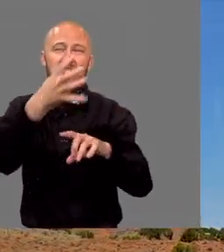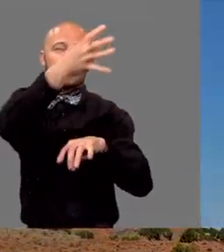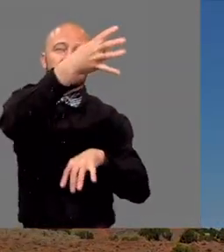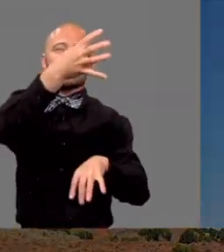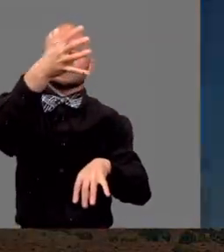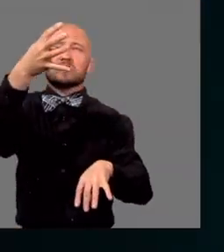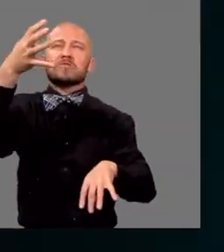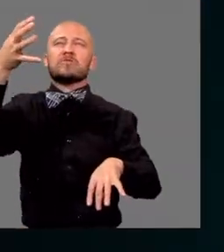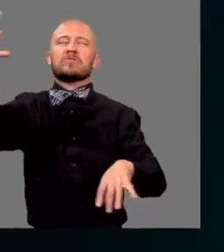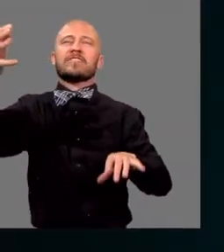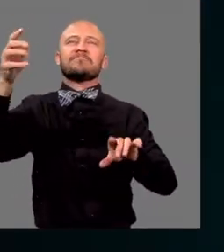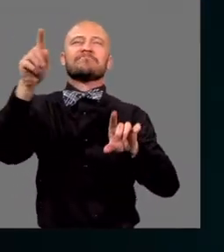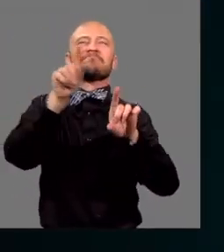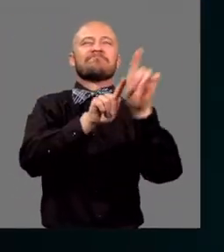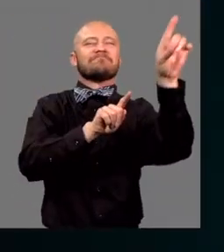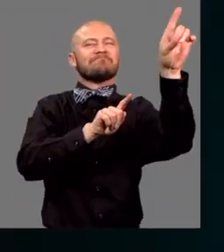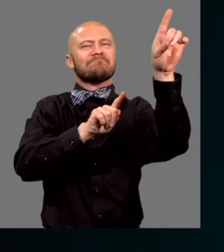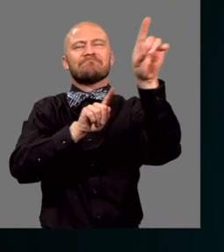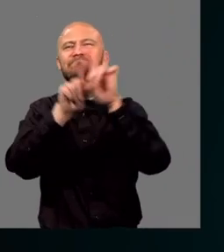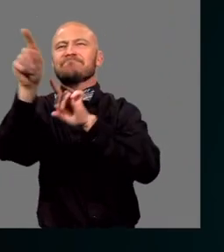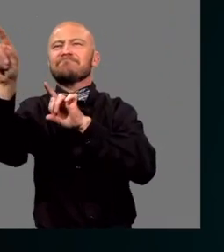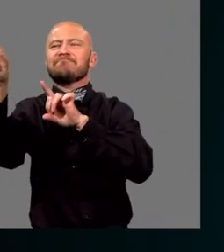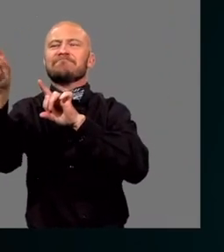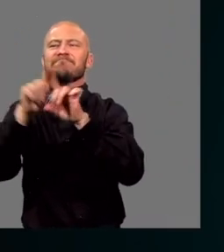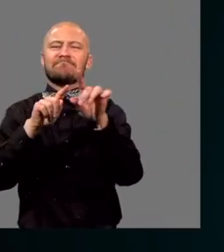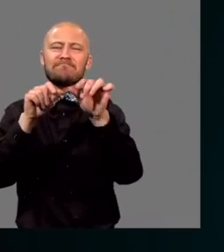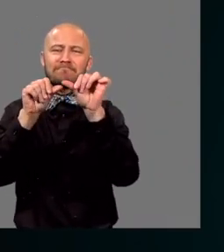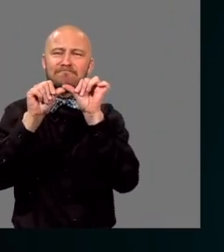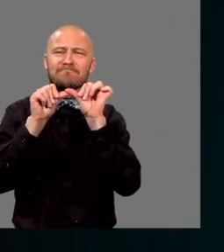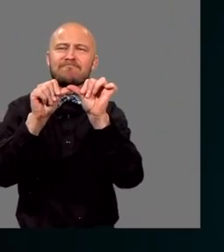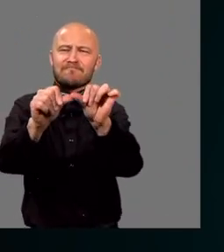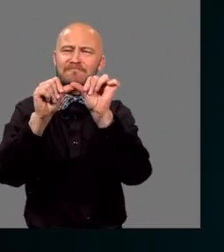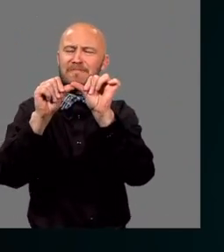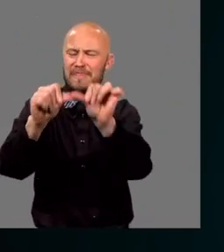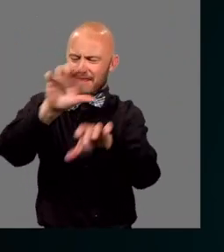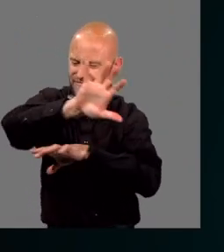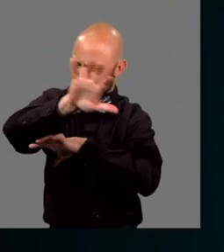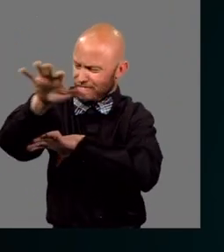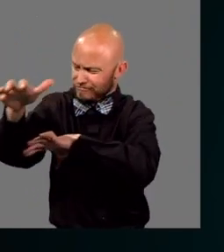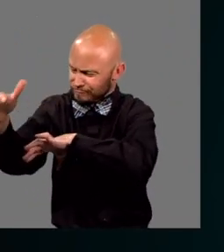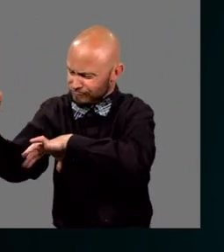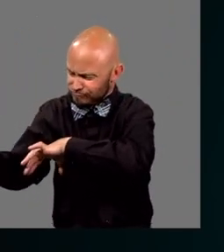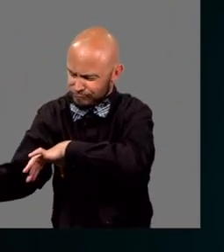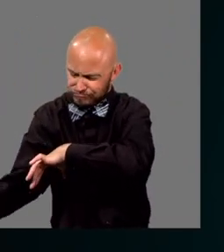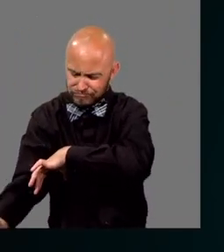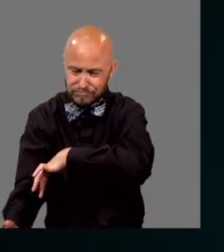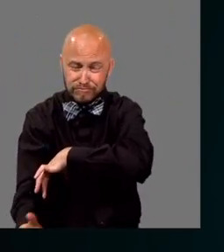Broad stripes and bright stars through the